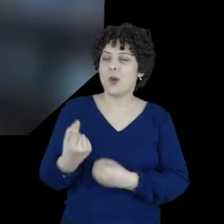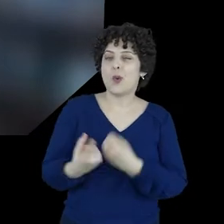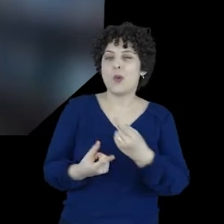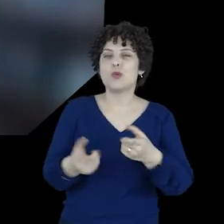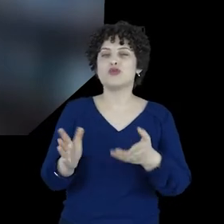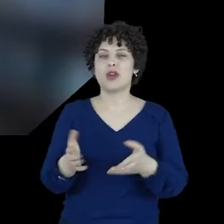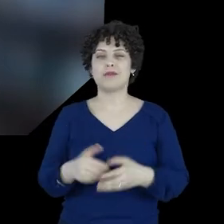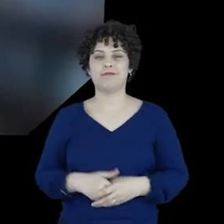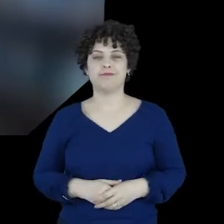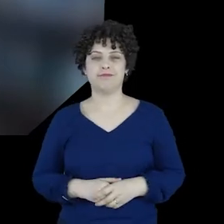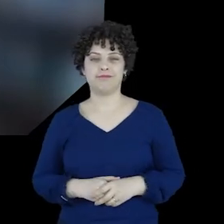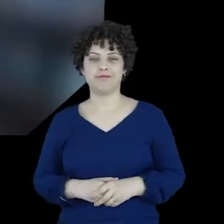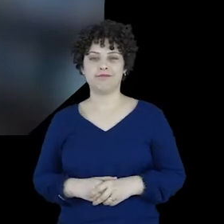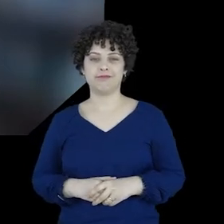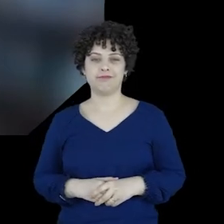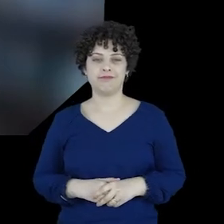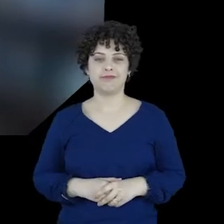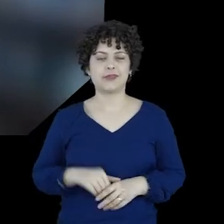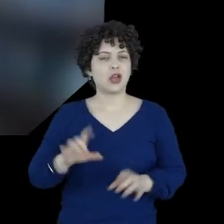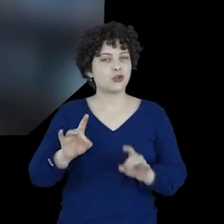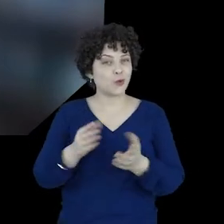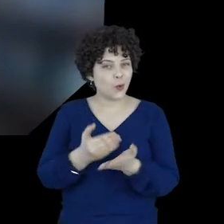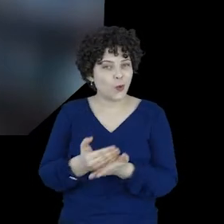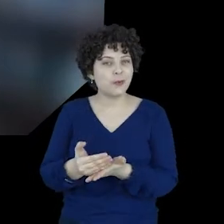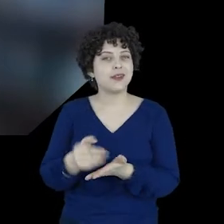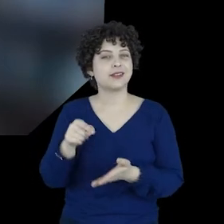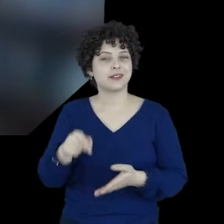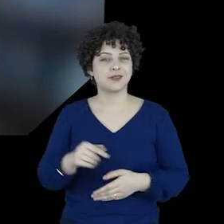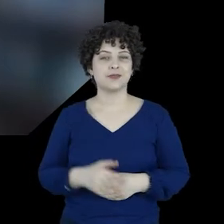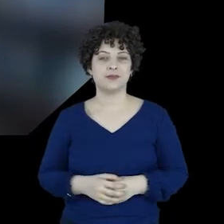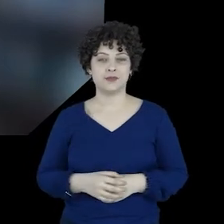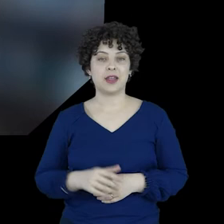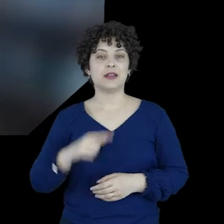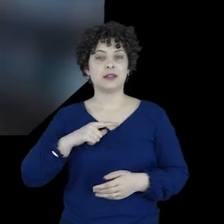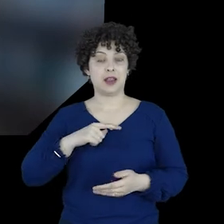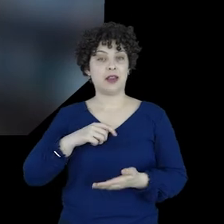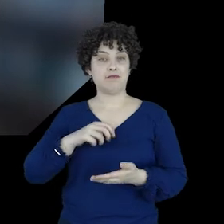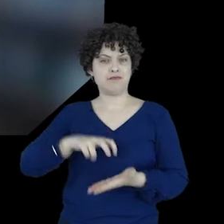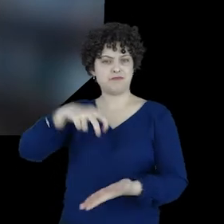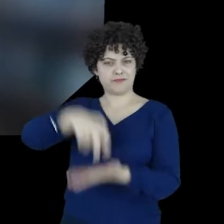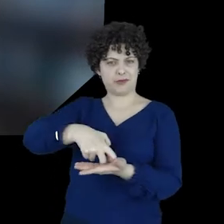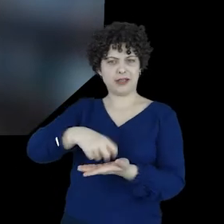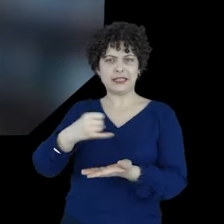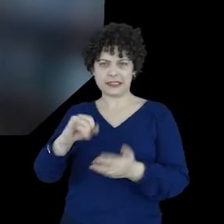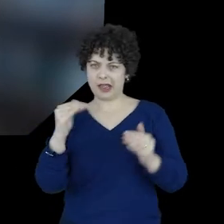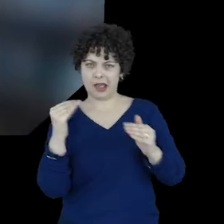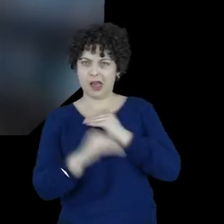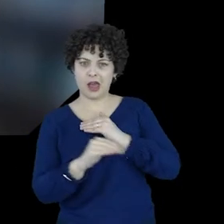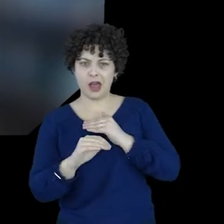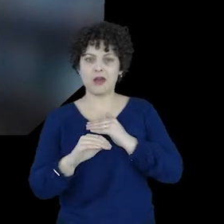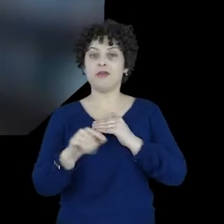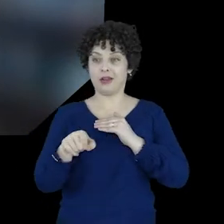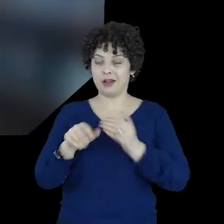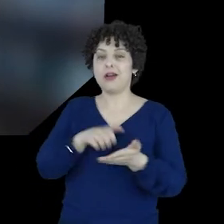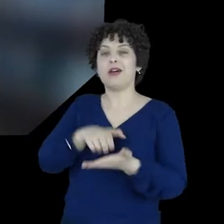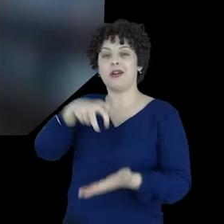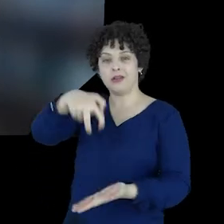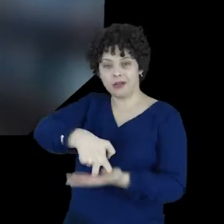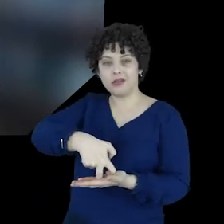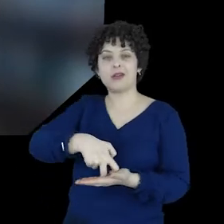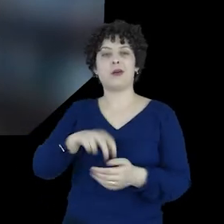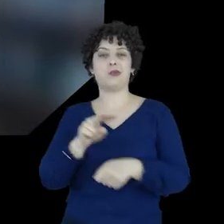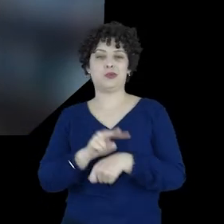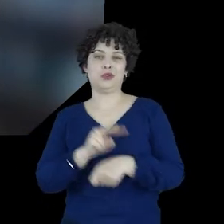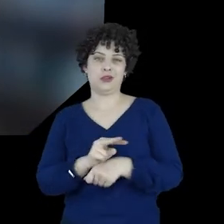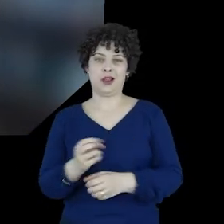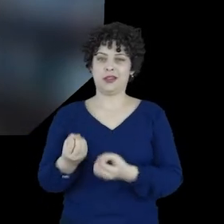sector. This is just the beginning. There are real issues of compliance and enforcement for the Data Protection Authority,